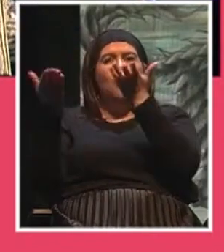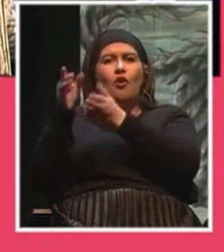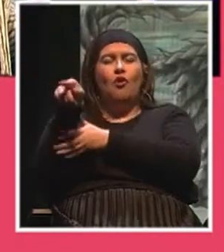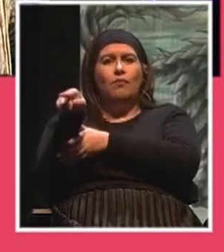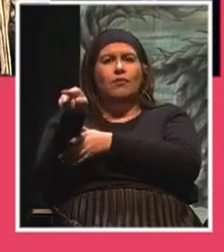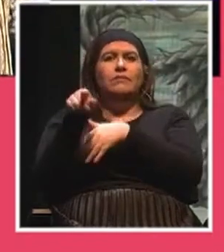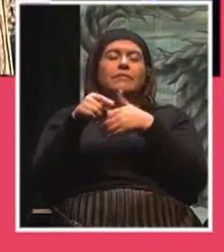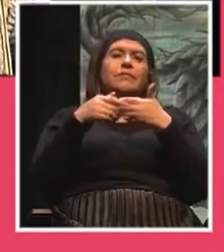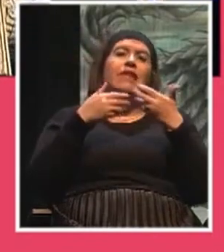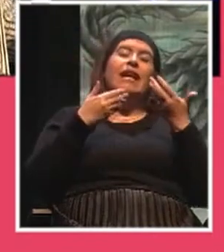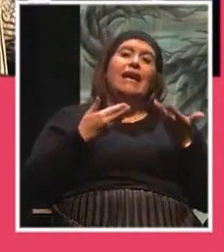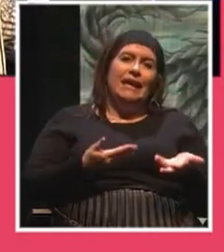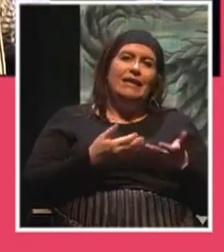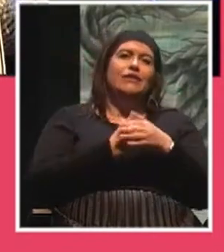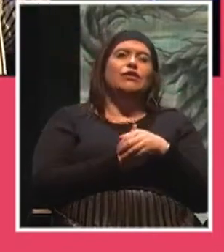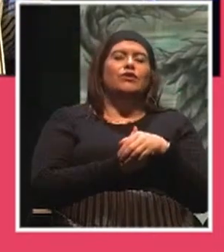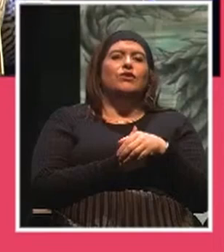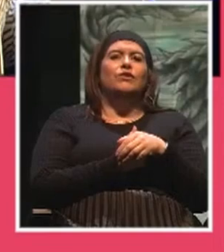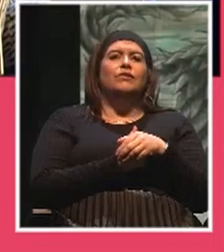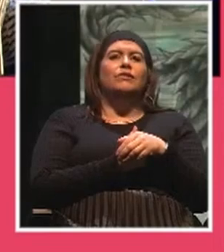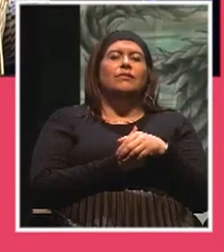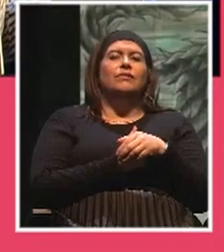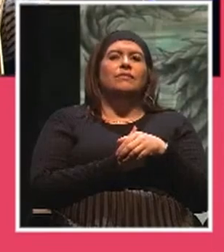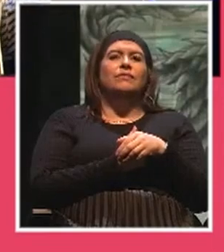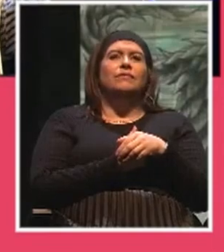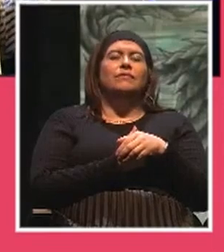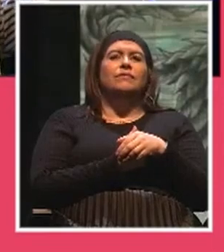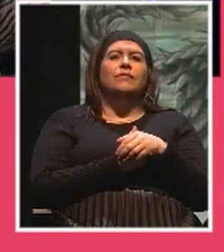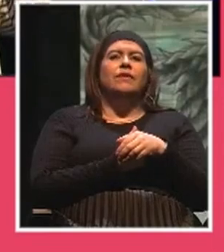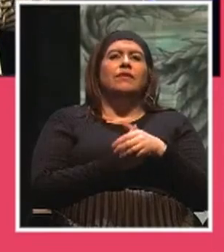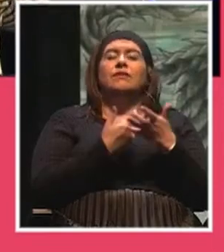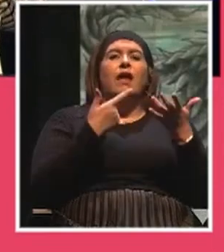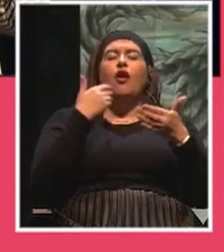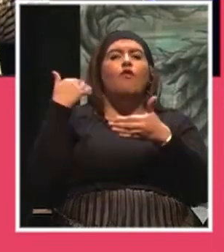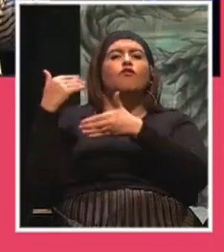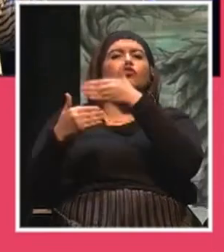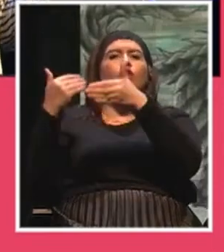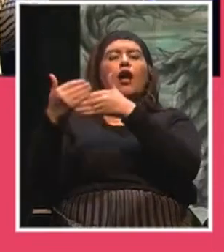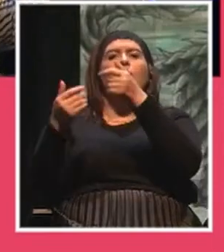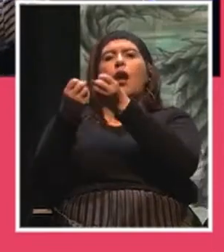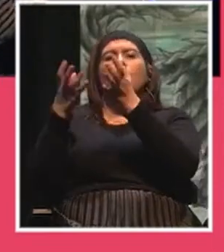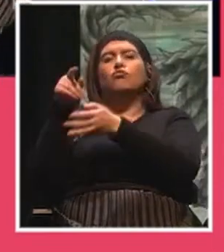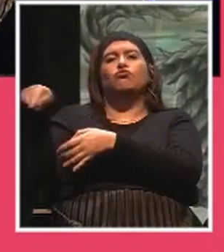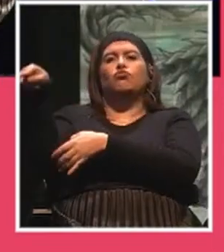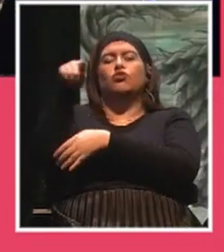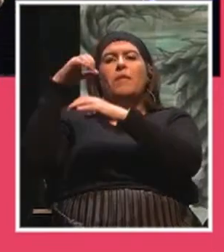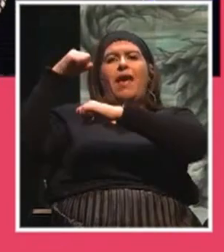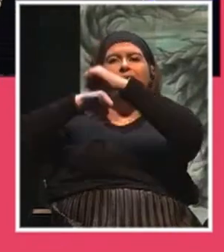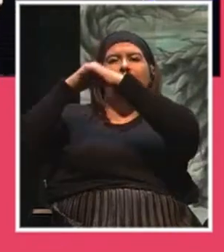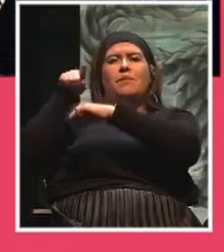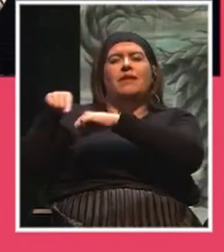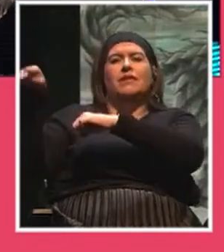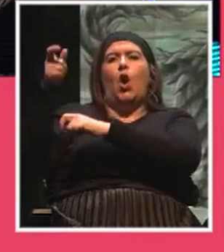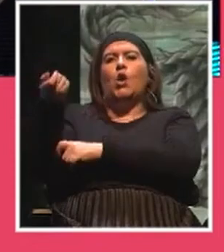been bad for their business models. Great for Netflix's business model because they invented it. But what's